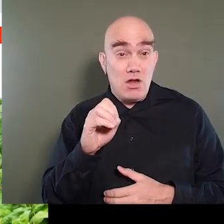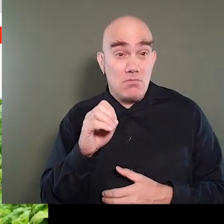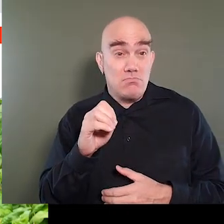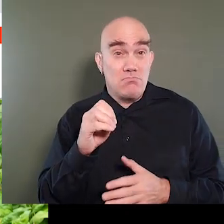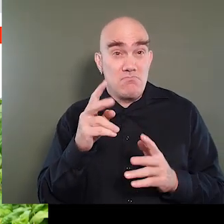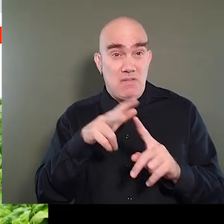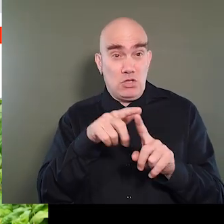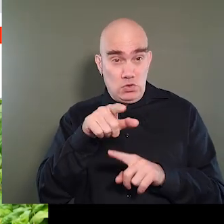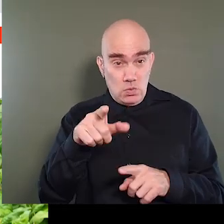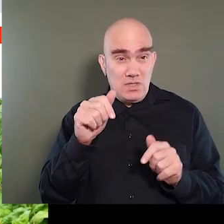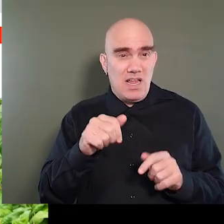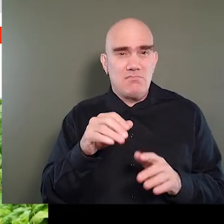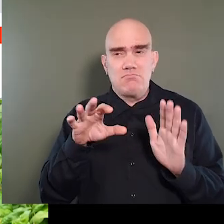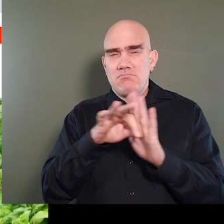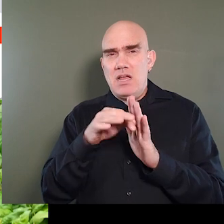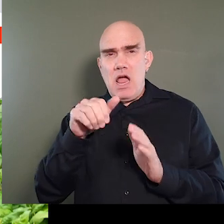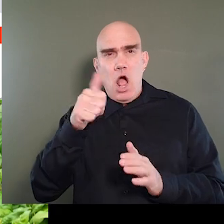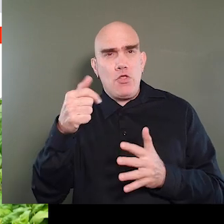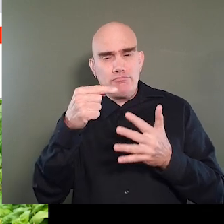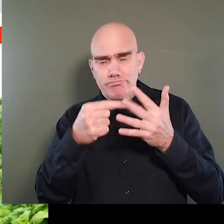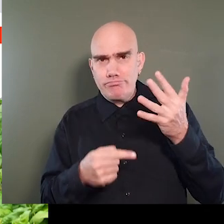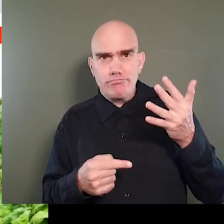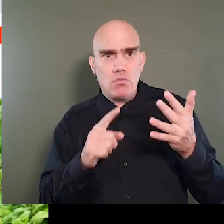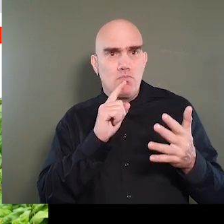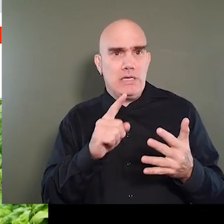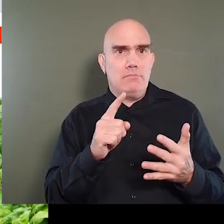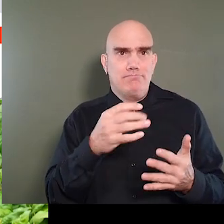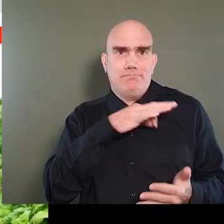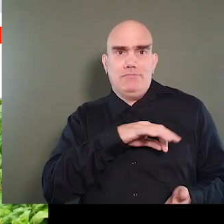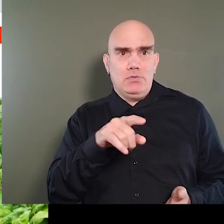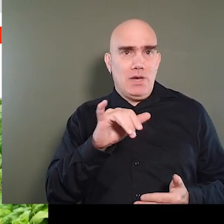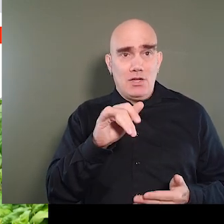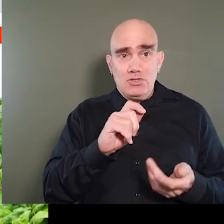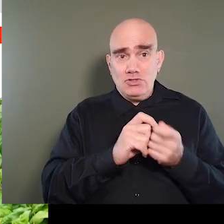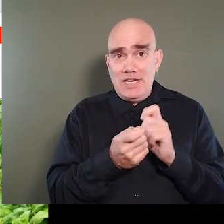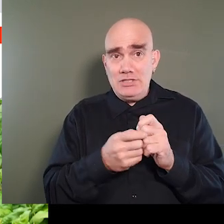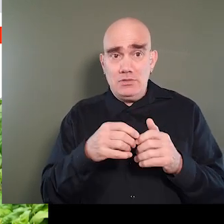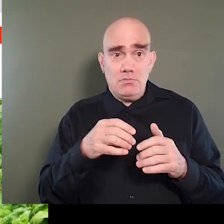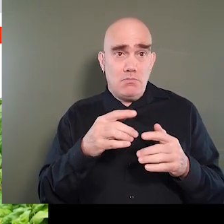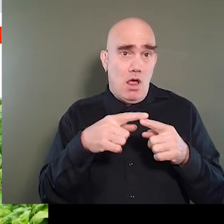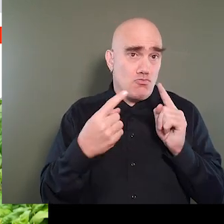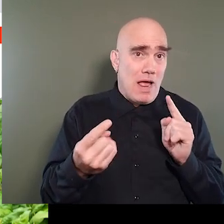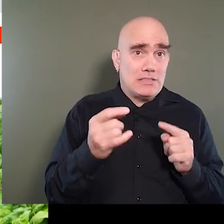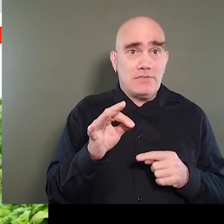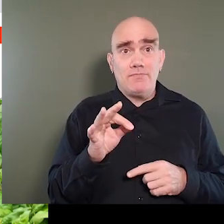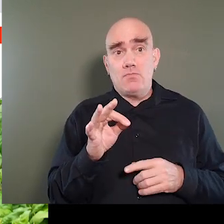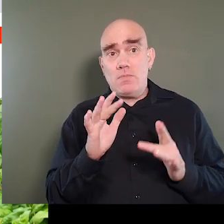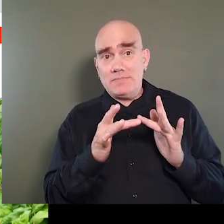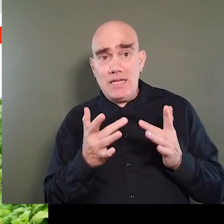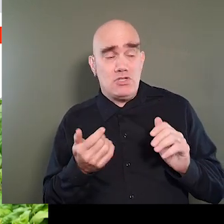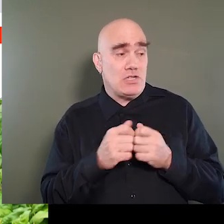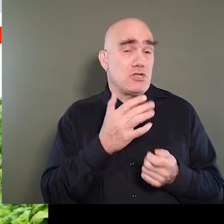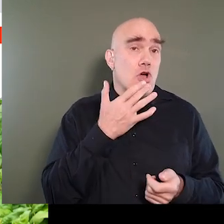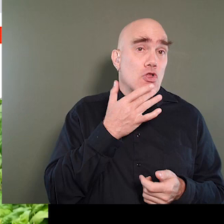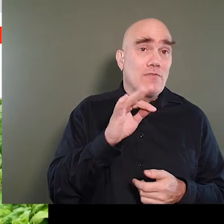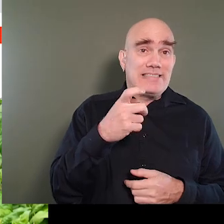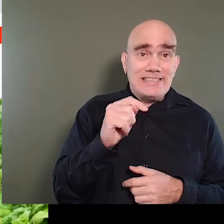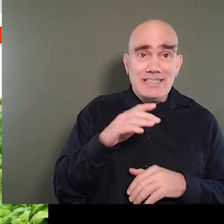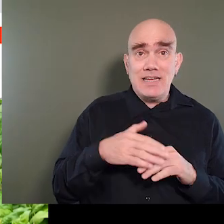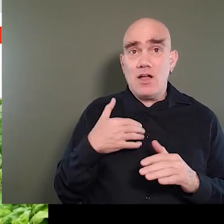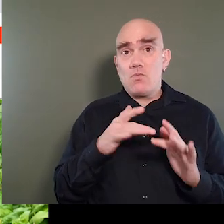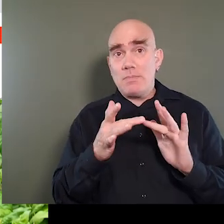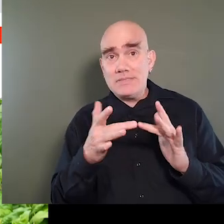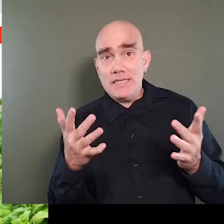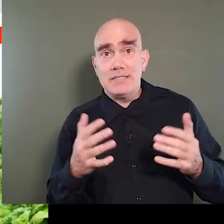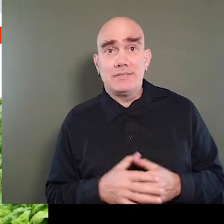select any other feature you may need that could help you, such as changing the contrast of the website, changing the color of the text on our website, and even adjusting